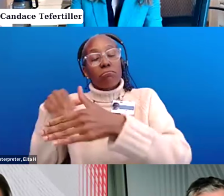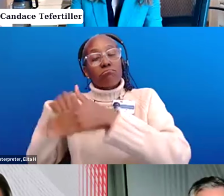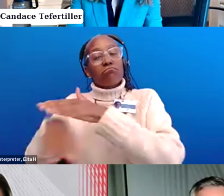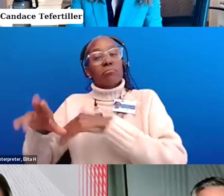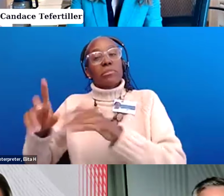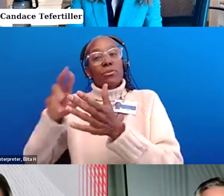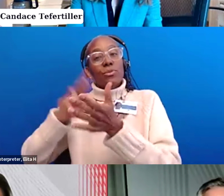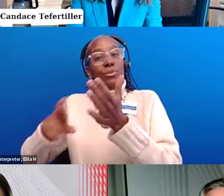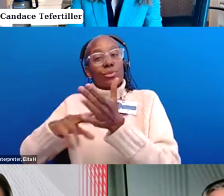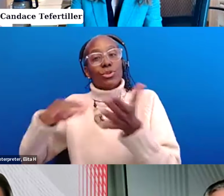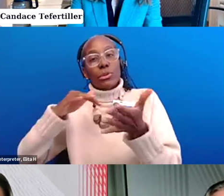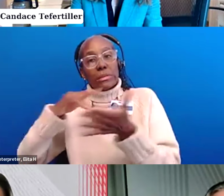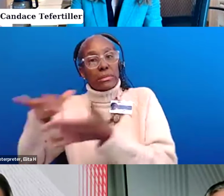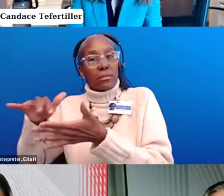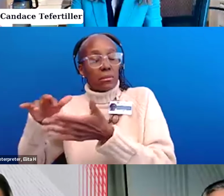trial